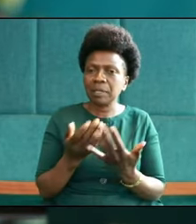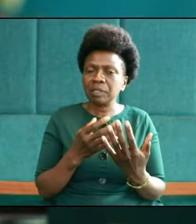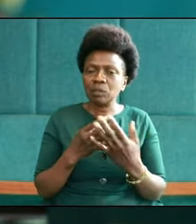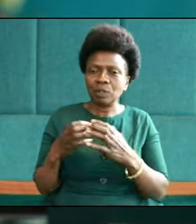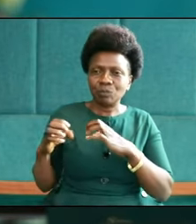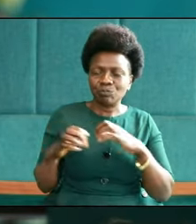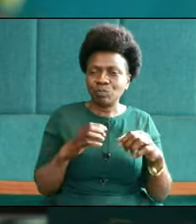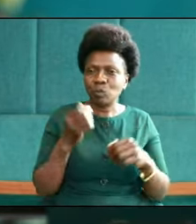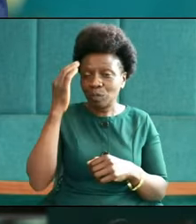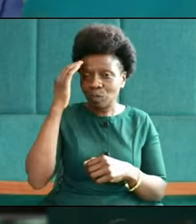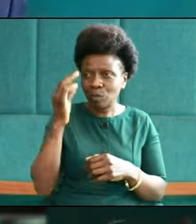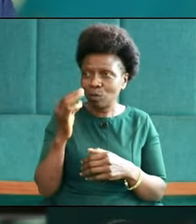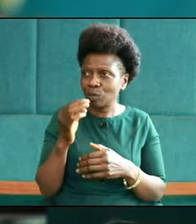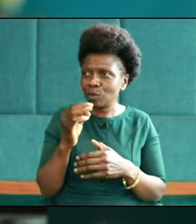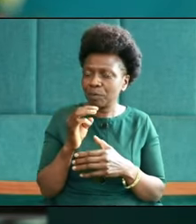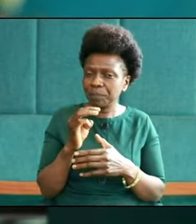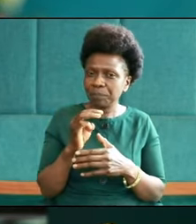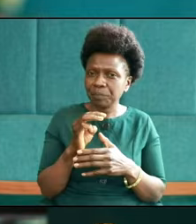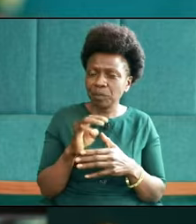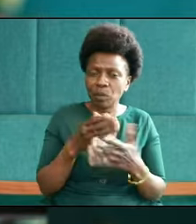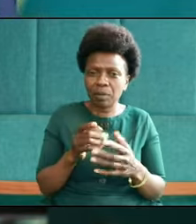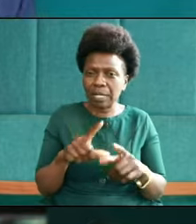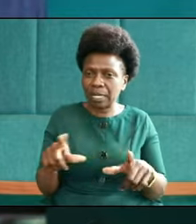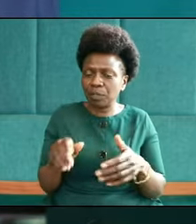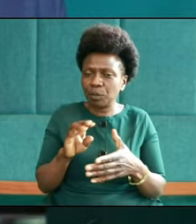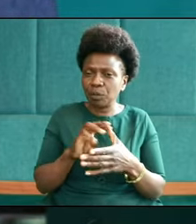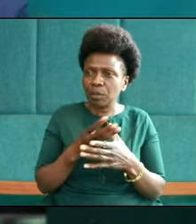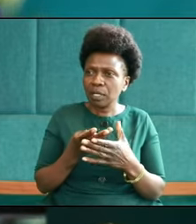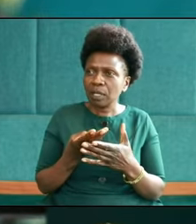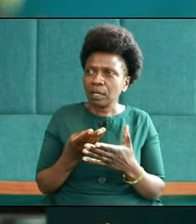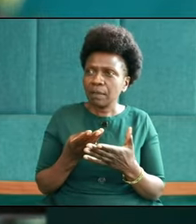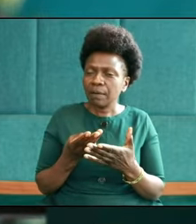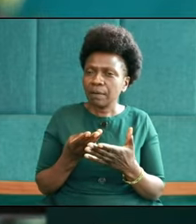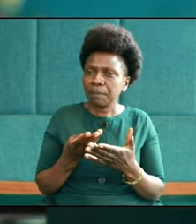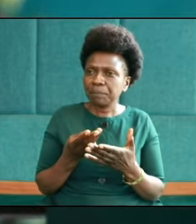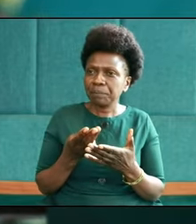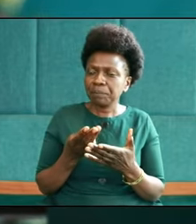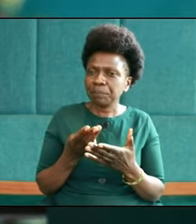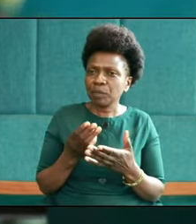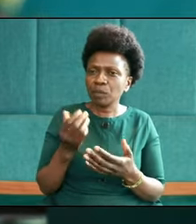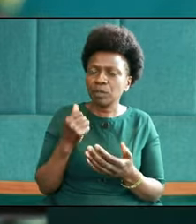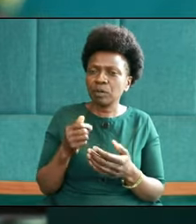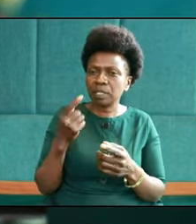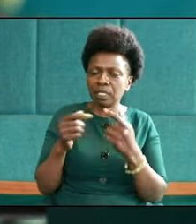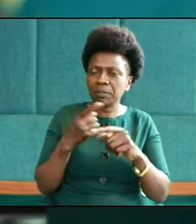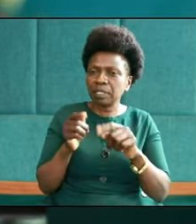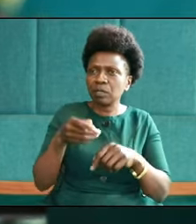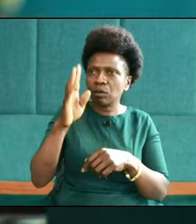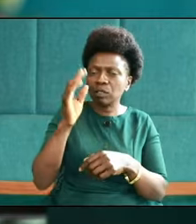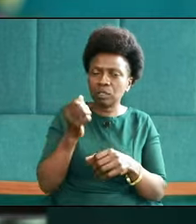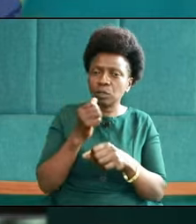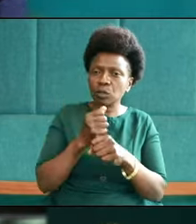don't know how the trouble will end, when the trouble will end, But God is confirming one thing